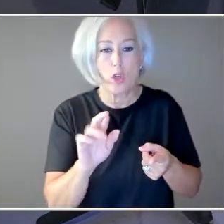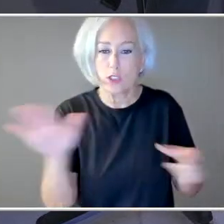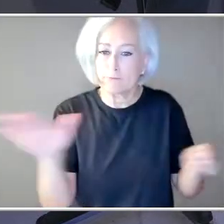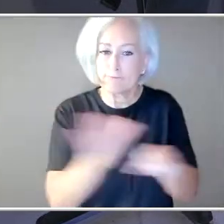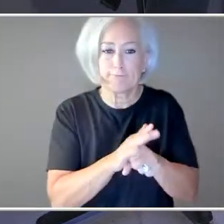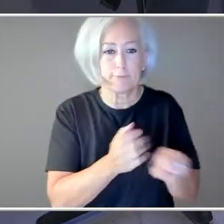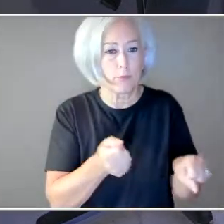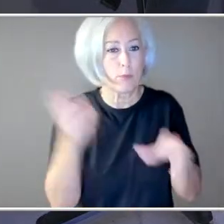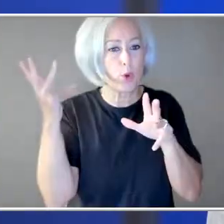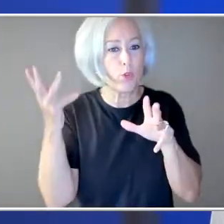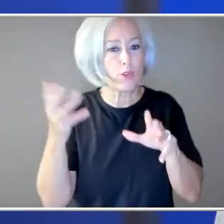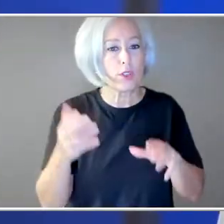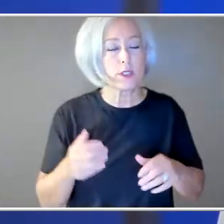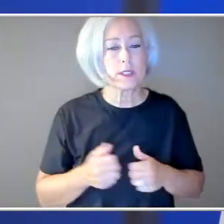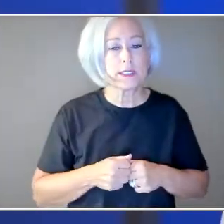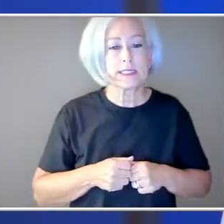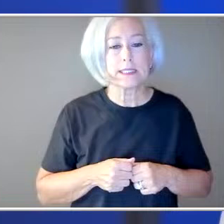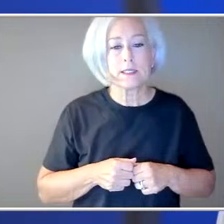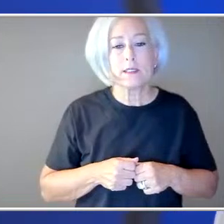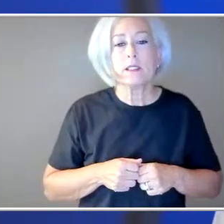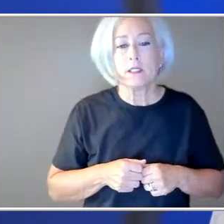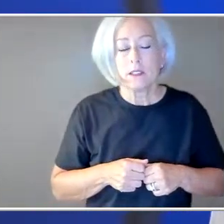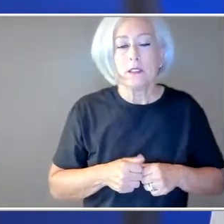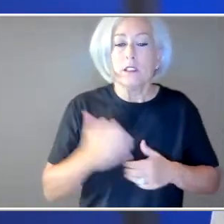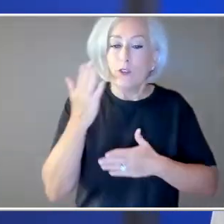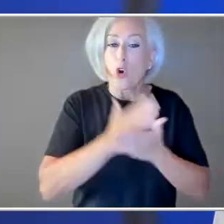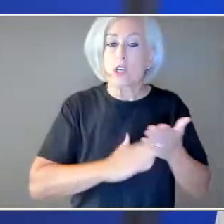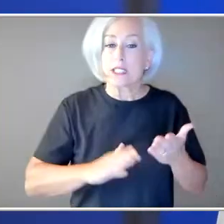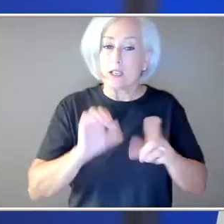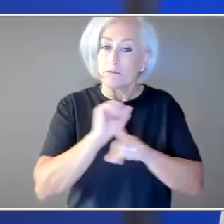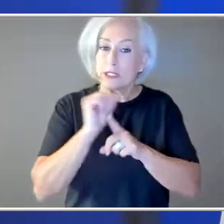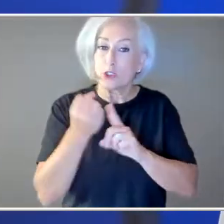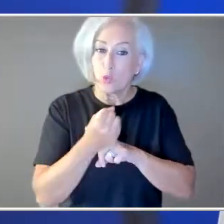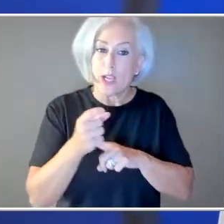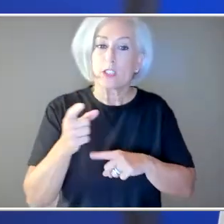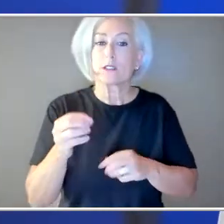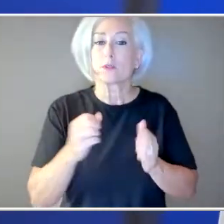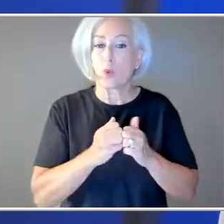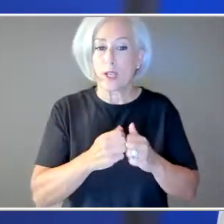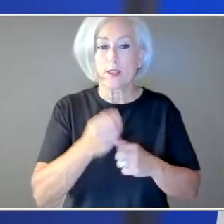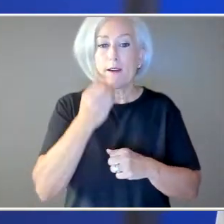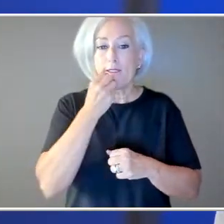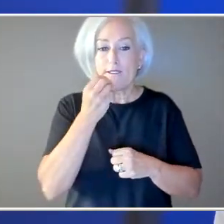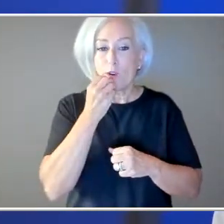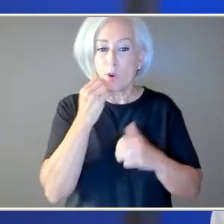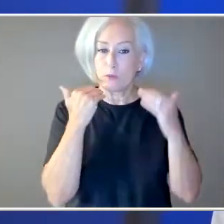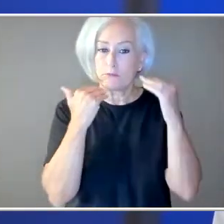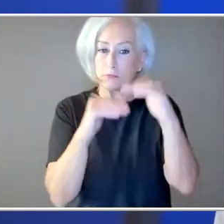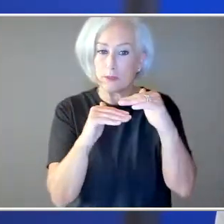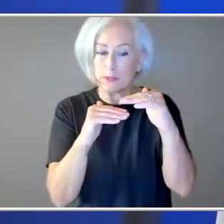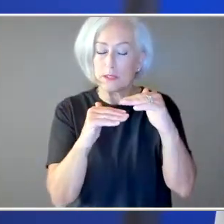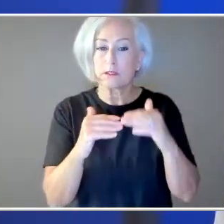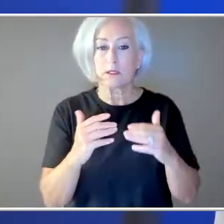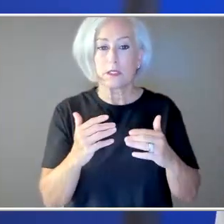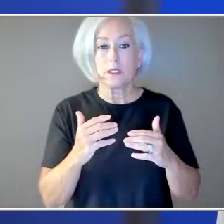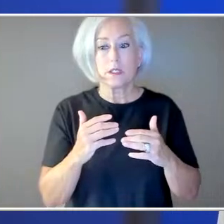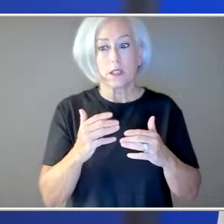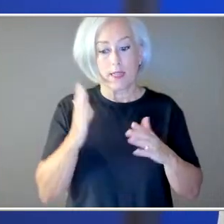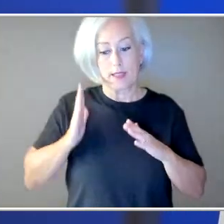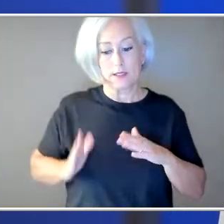out immediately? For some of these conditions that have food restrictions, the side effects can be